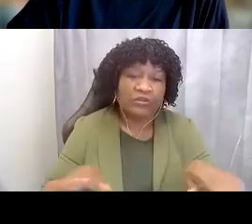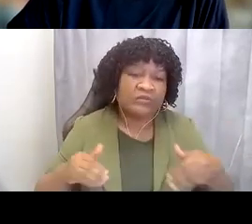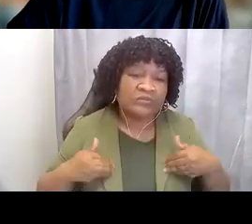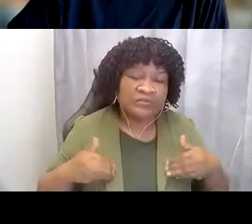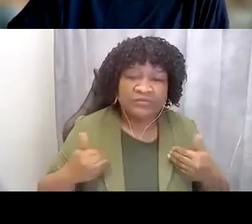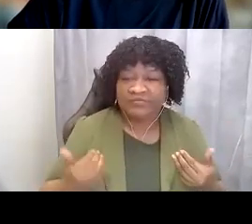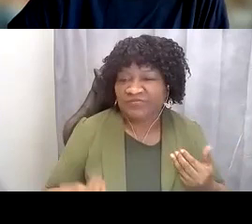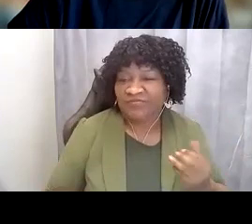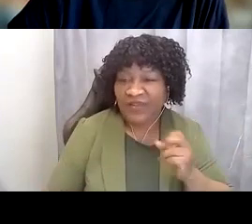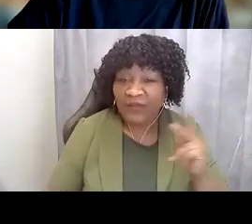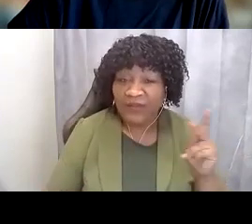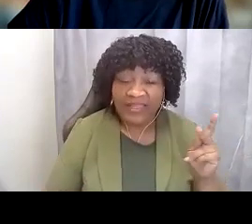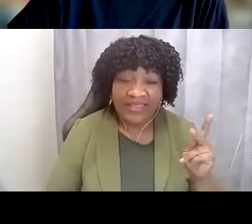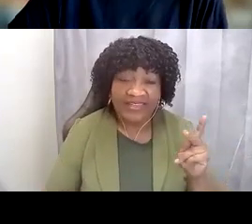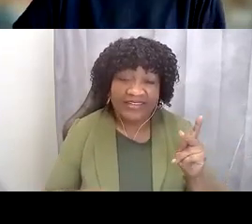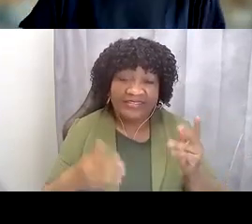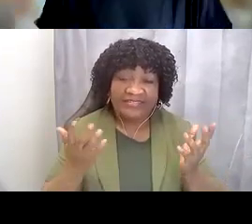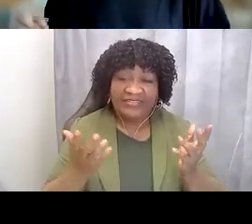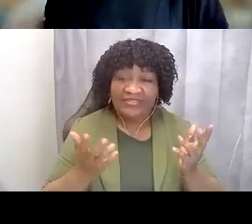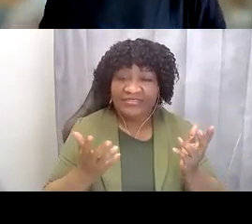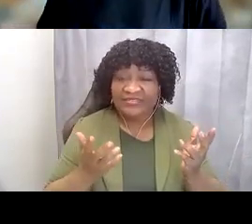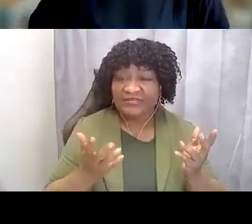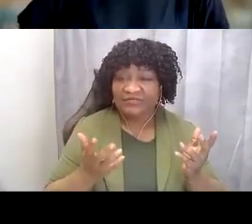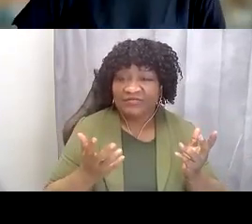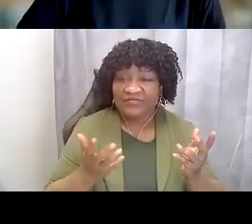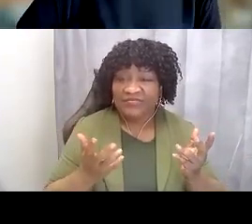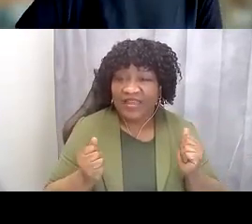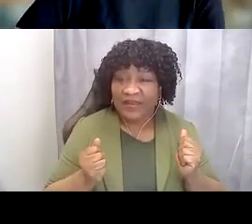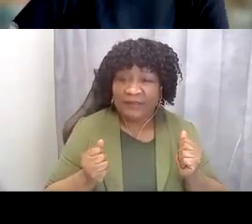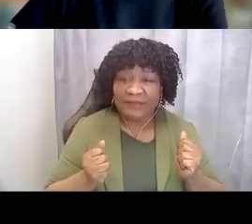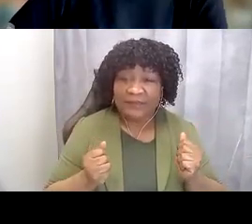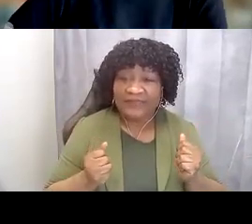All right, well, so I